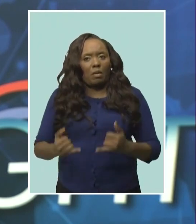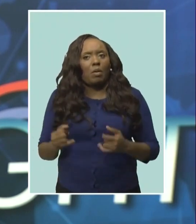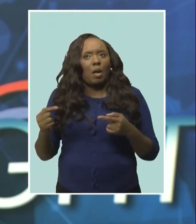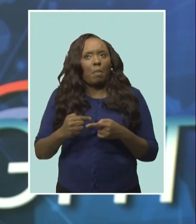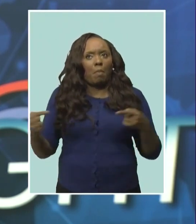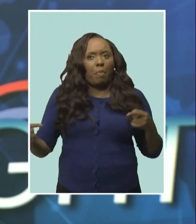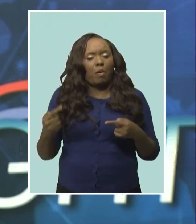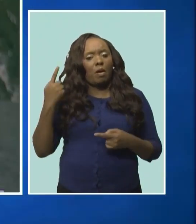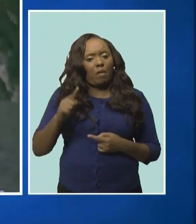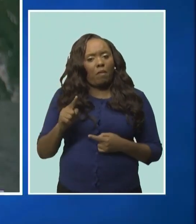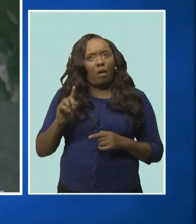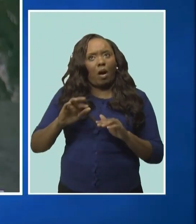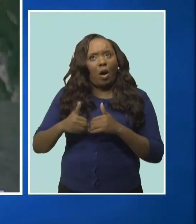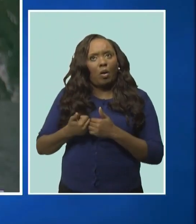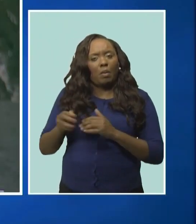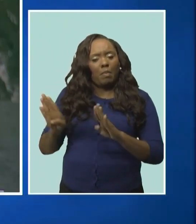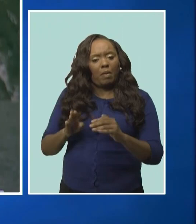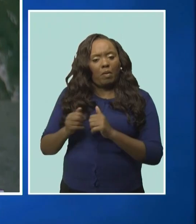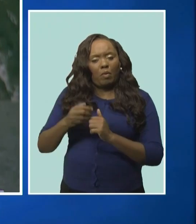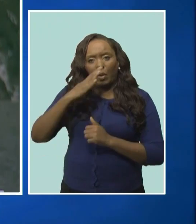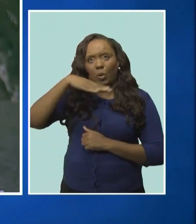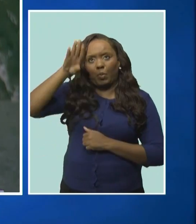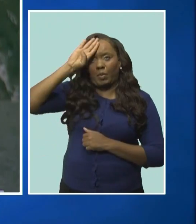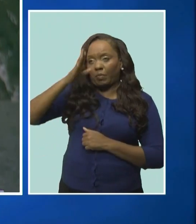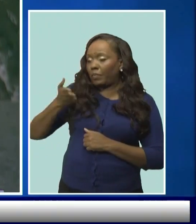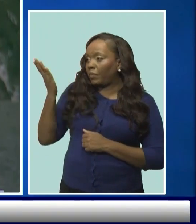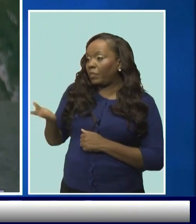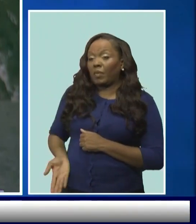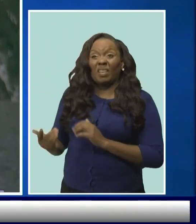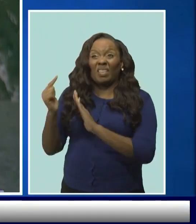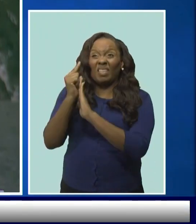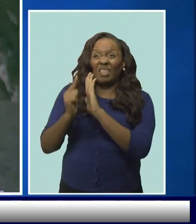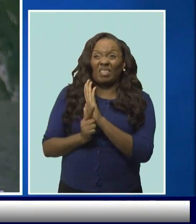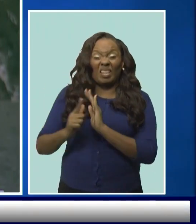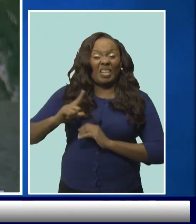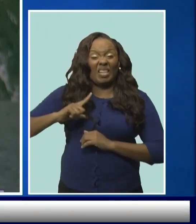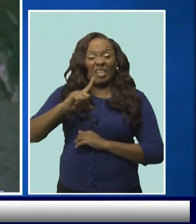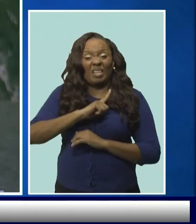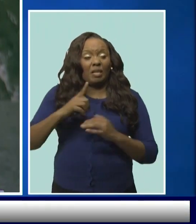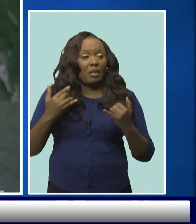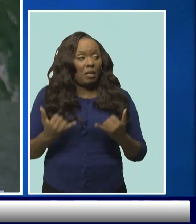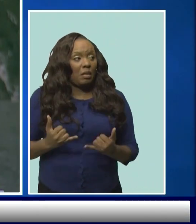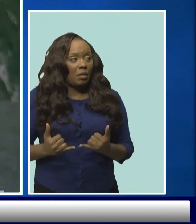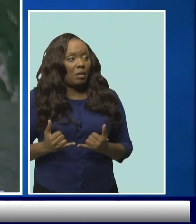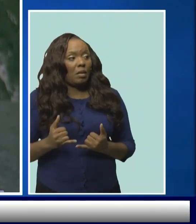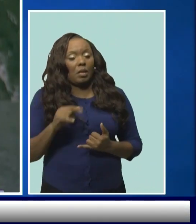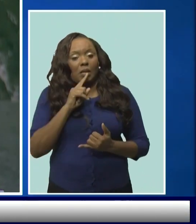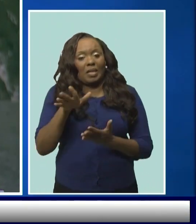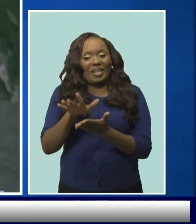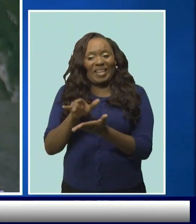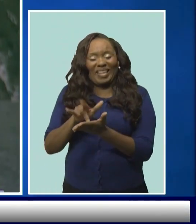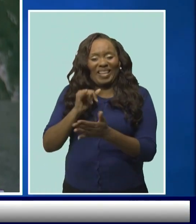the extraterritorial application of legislation that violates international law and restricts freedom of trade